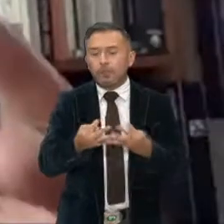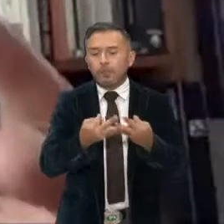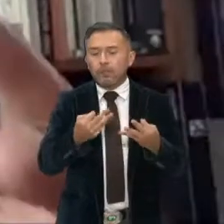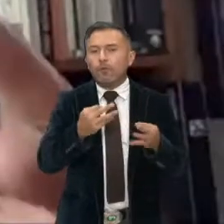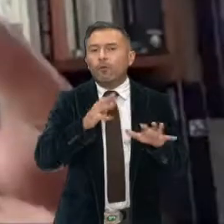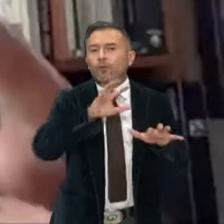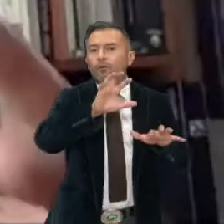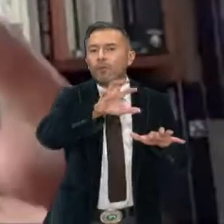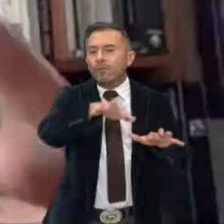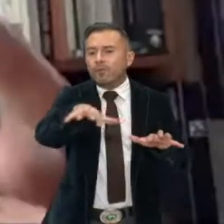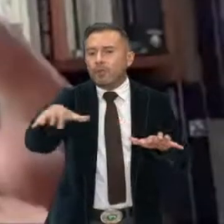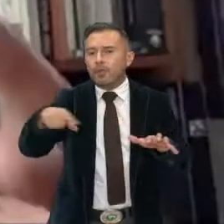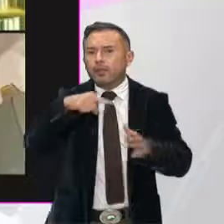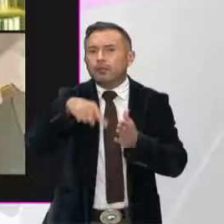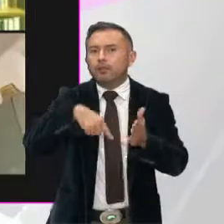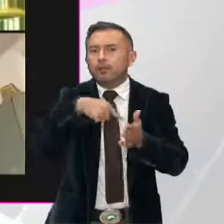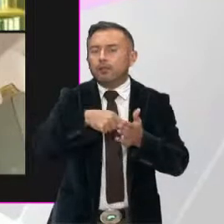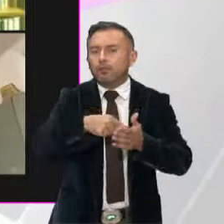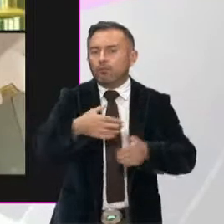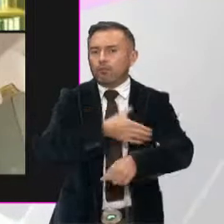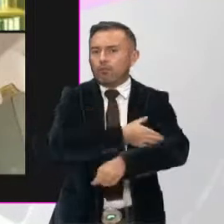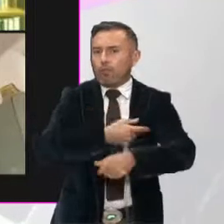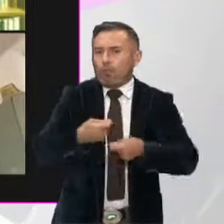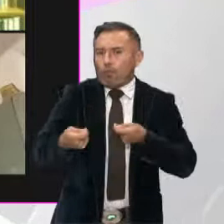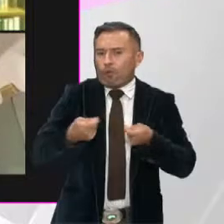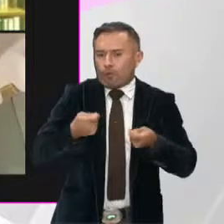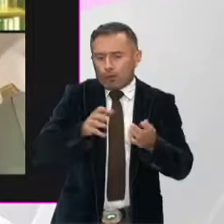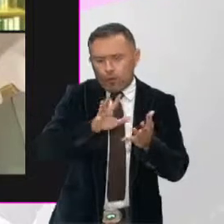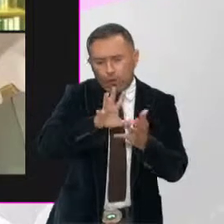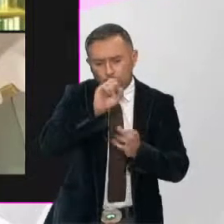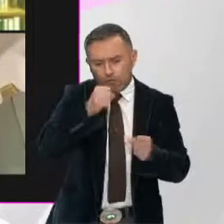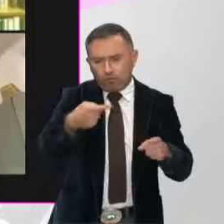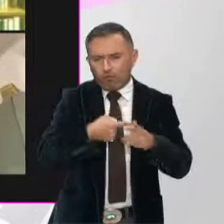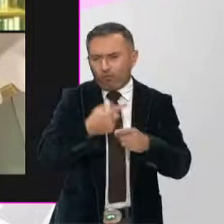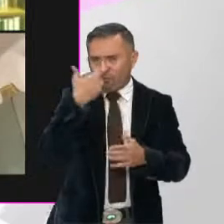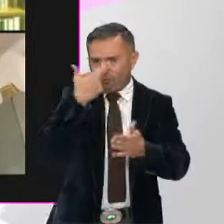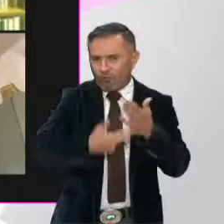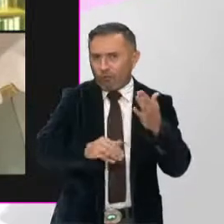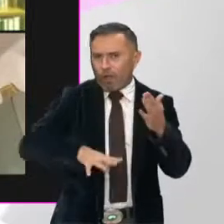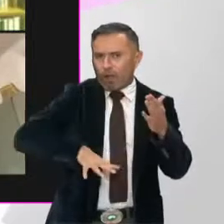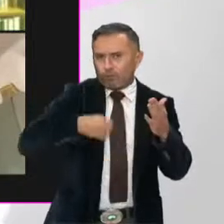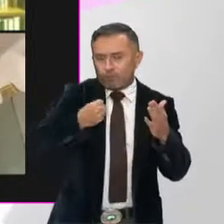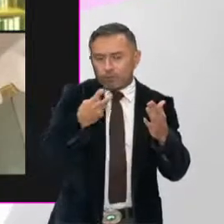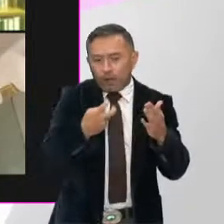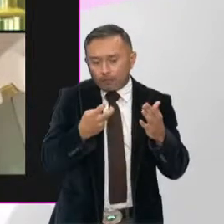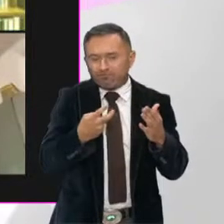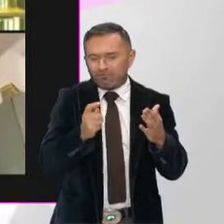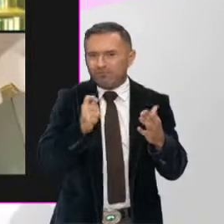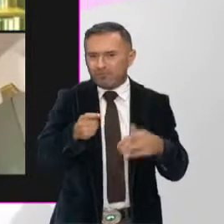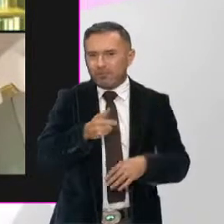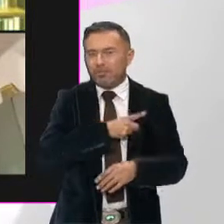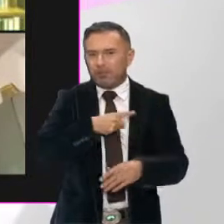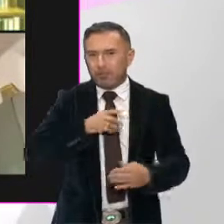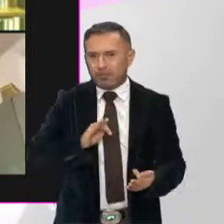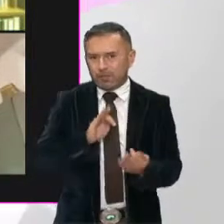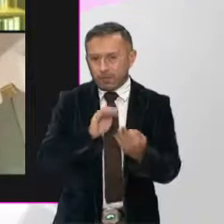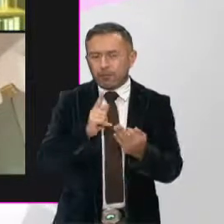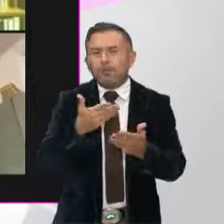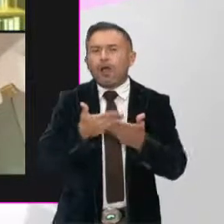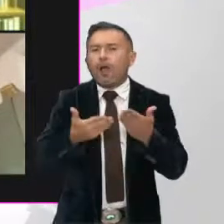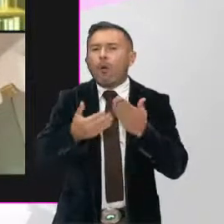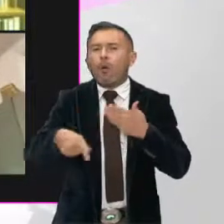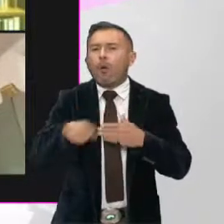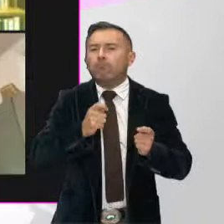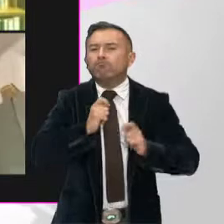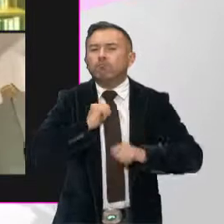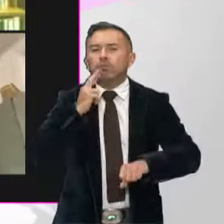territory. This distortion of power status and the constitutional vulnerability is part of the